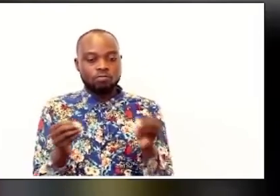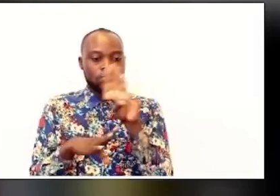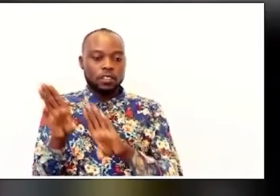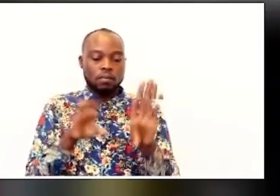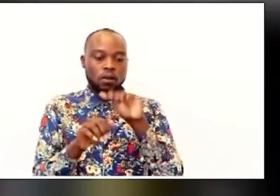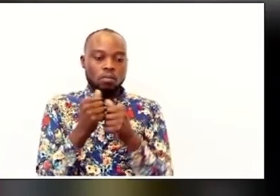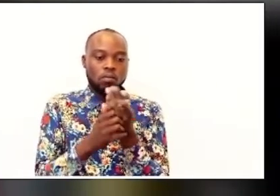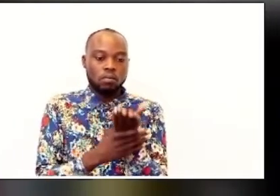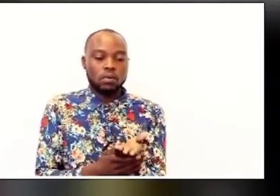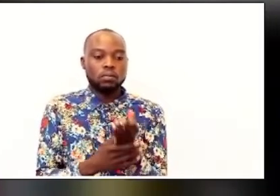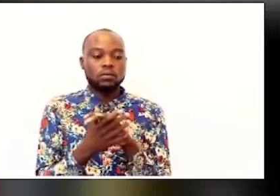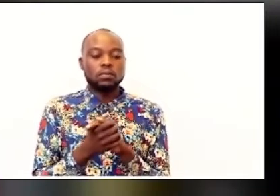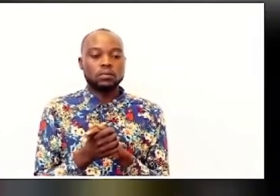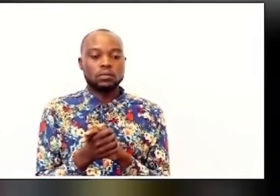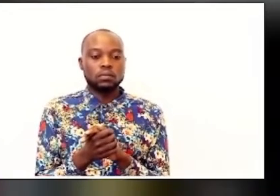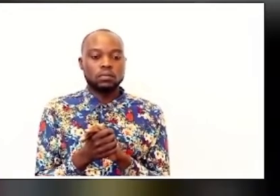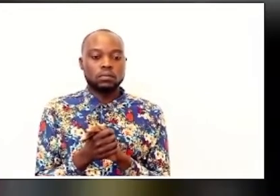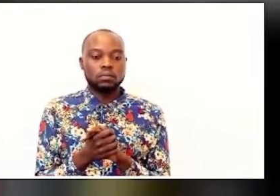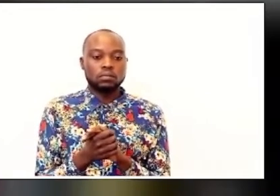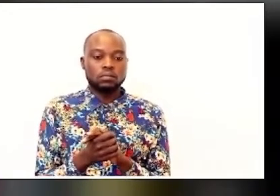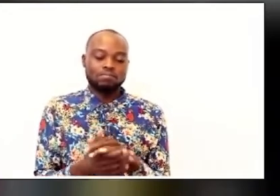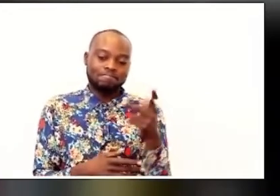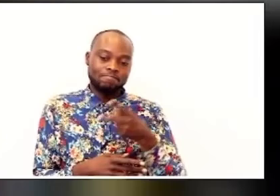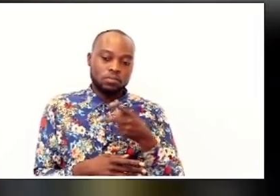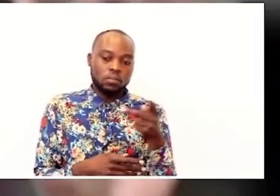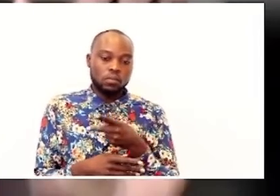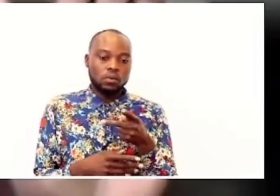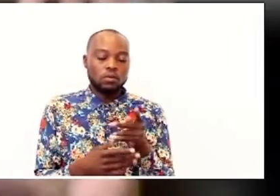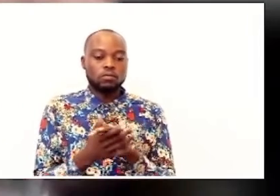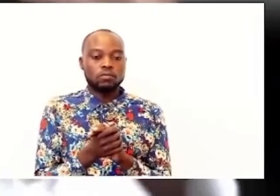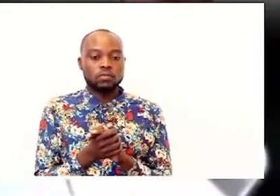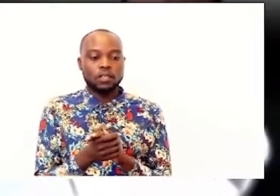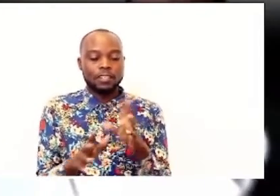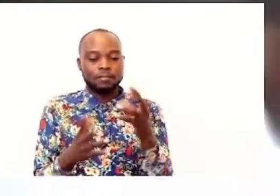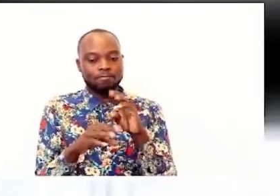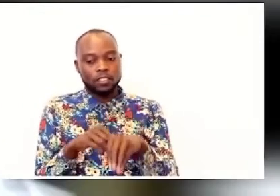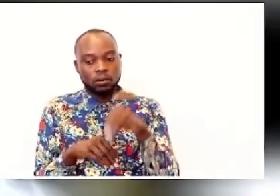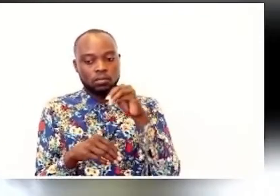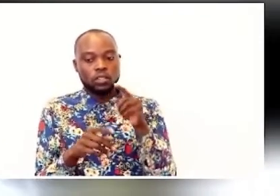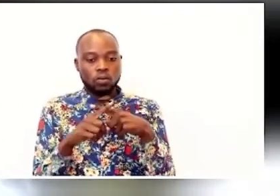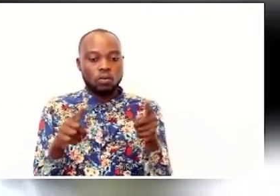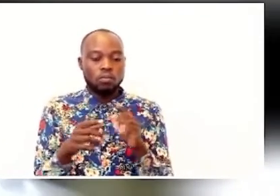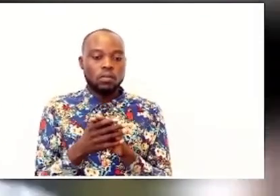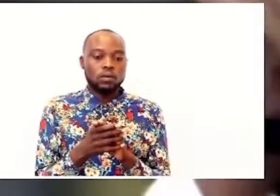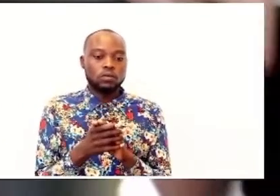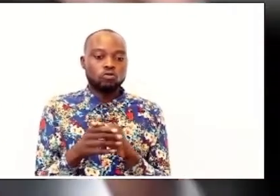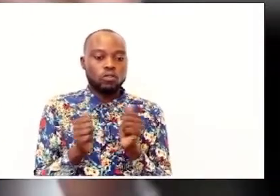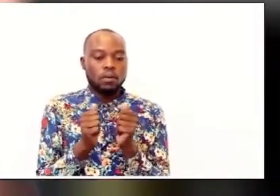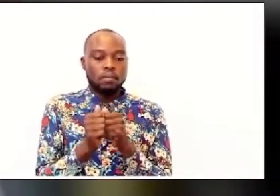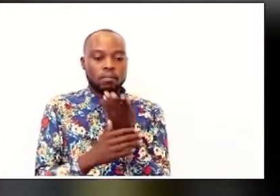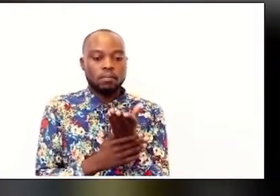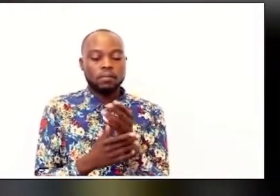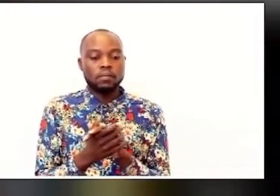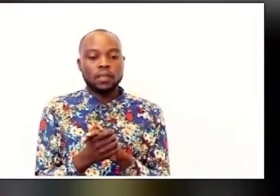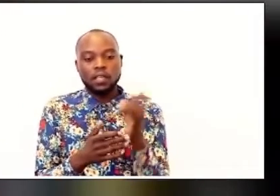have incurred a climate debt, both a mitigation debt and an adaptation debt and a loss and damage debt. If